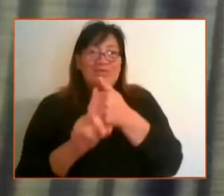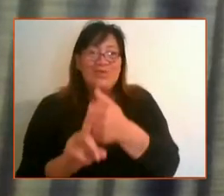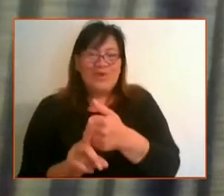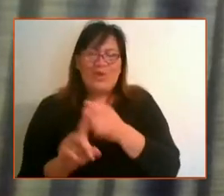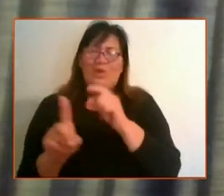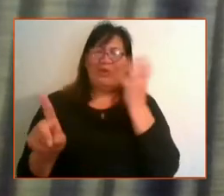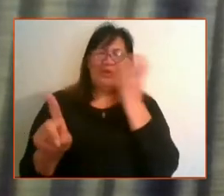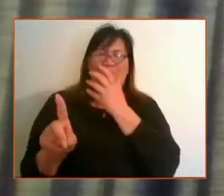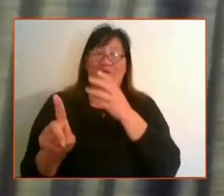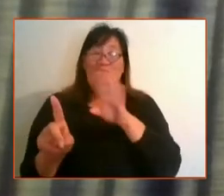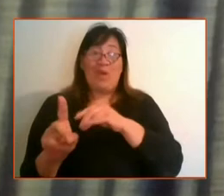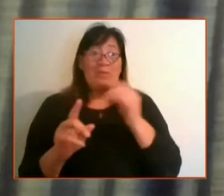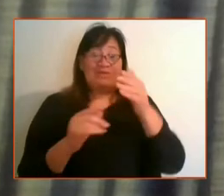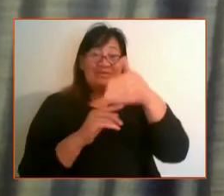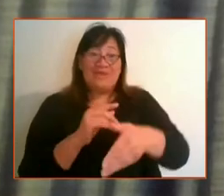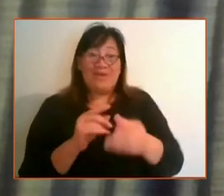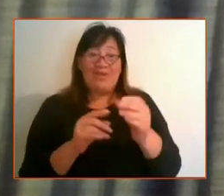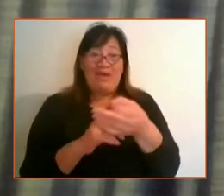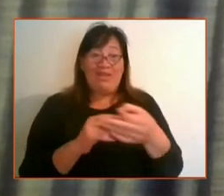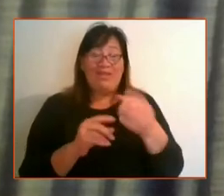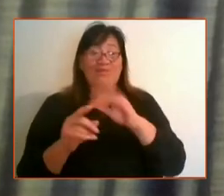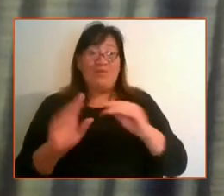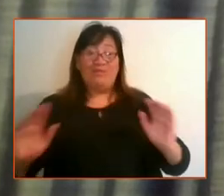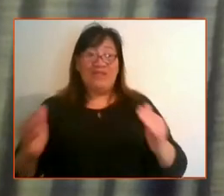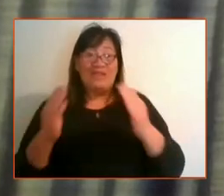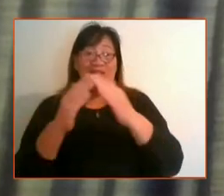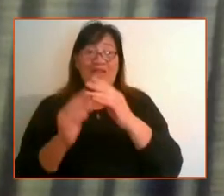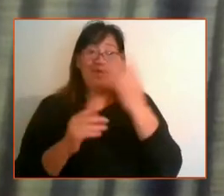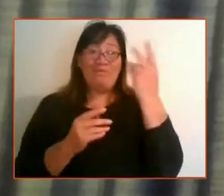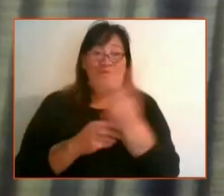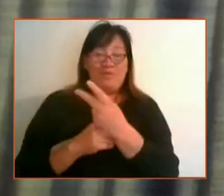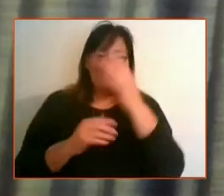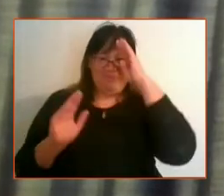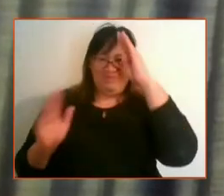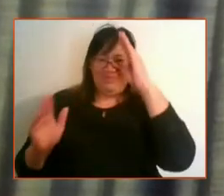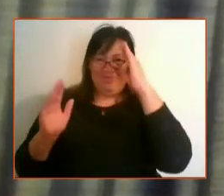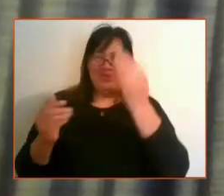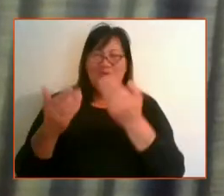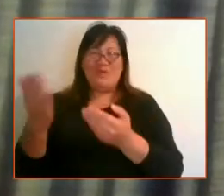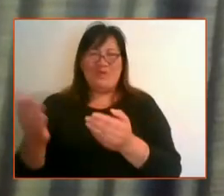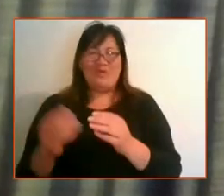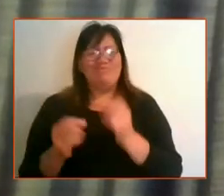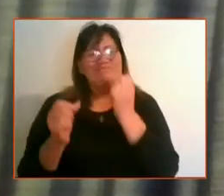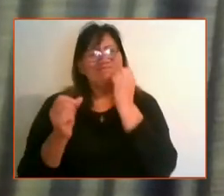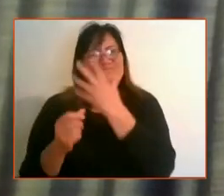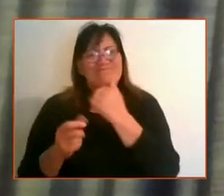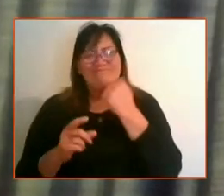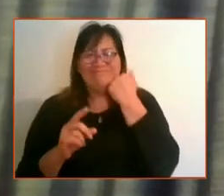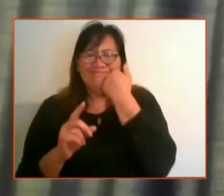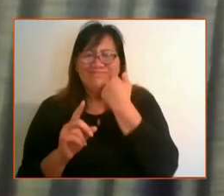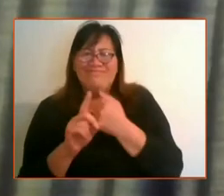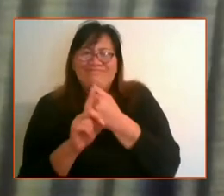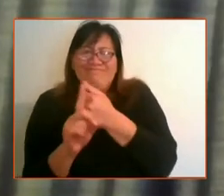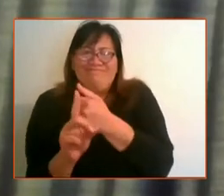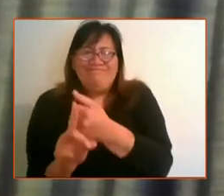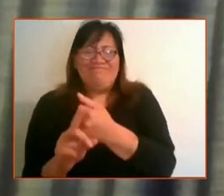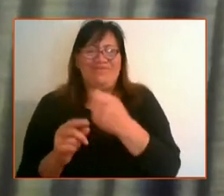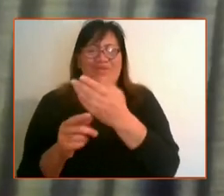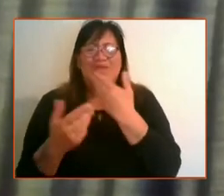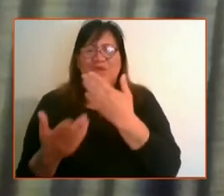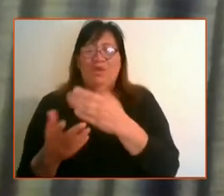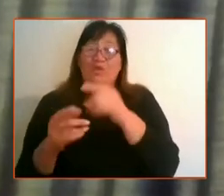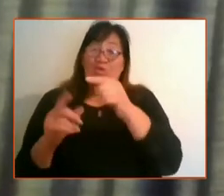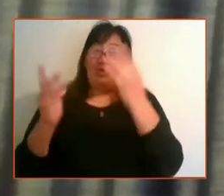oriori o Aoraki Rawa ko Taranaki. Tēnei te mihi atu, kia mihi kauana ki a koe. Nau te kupu whakaari me